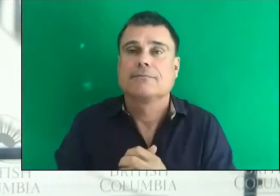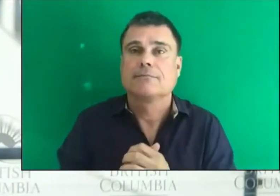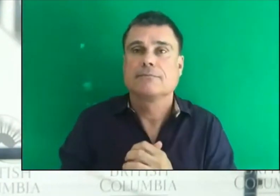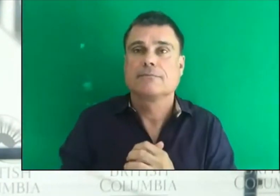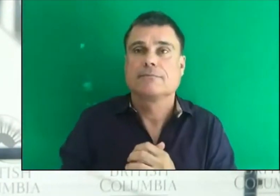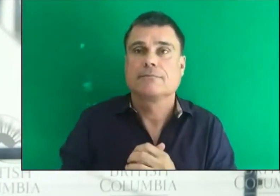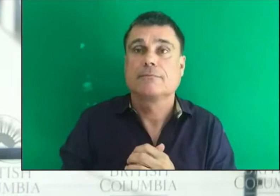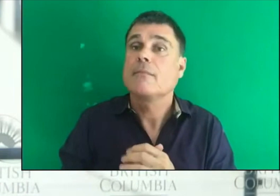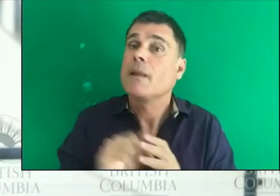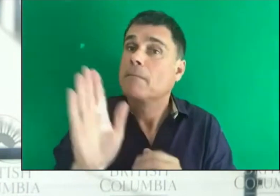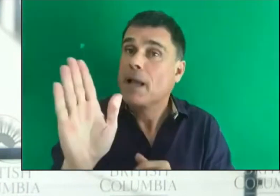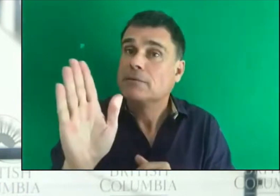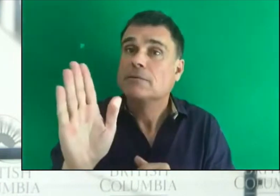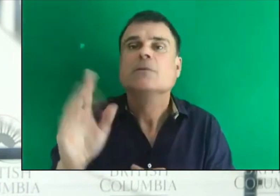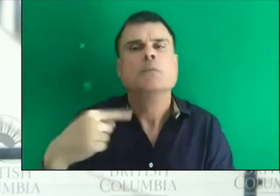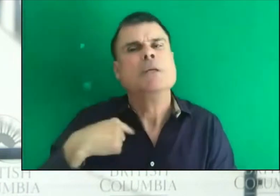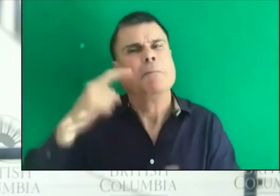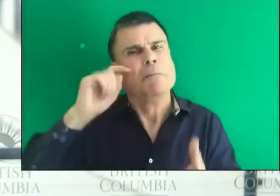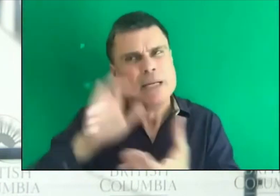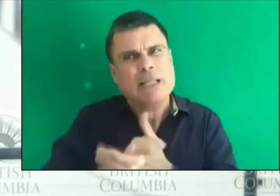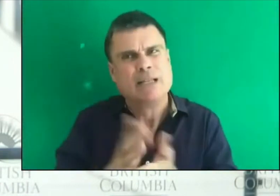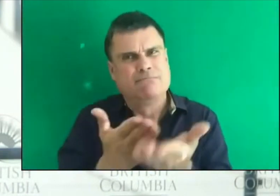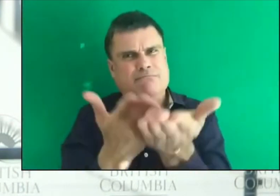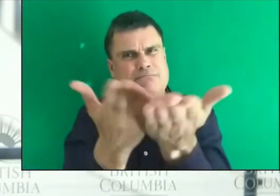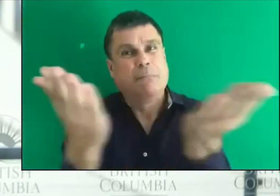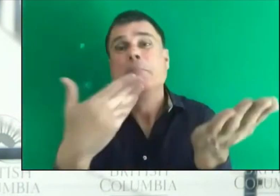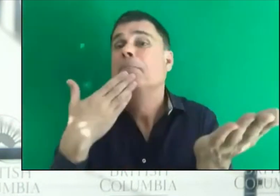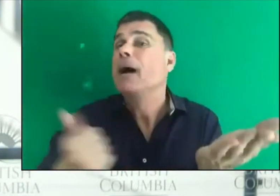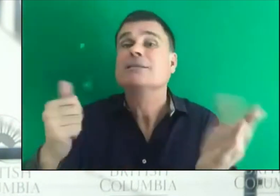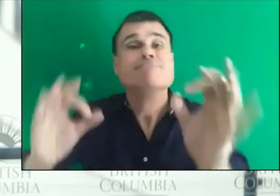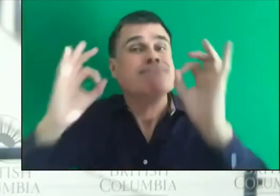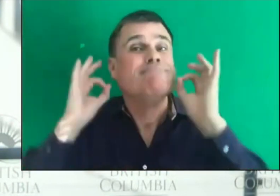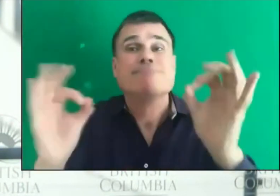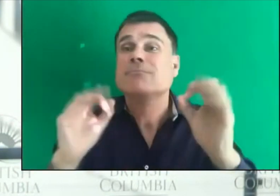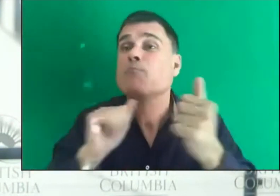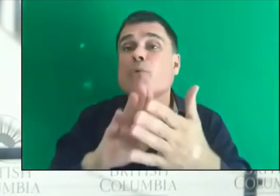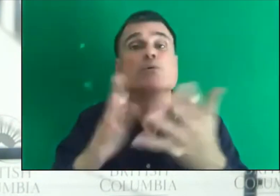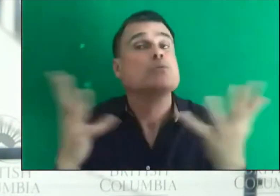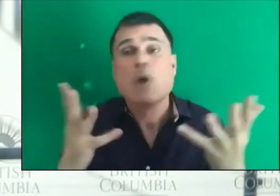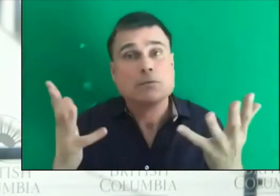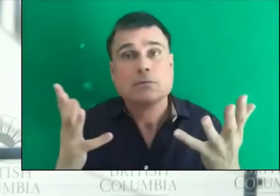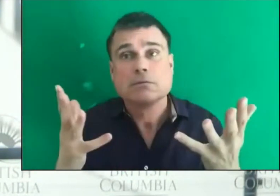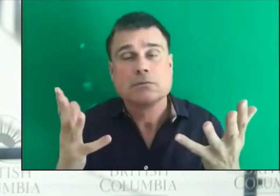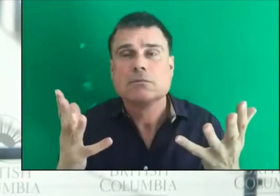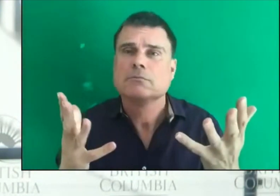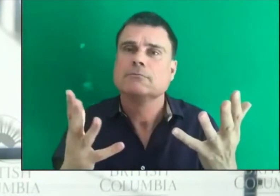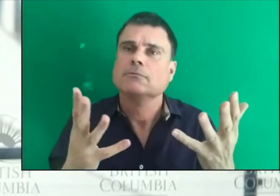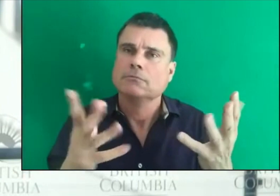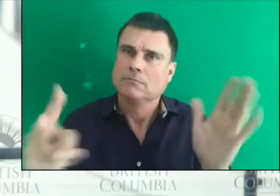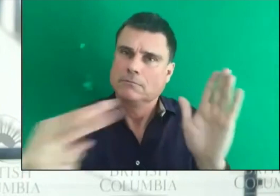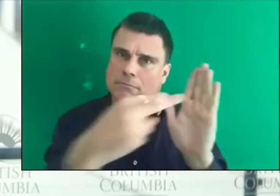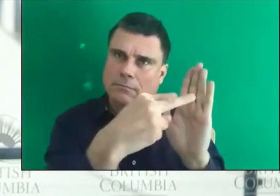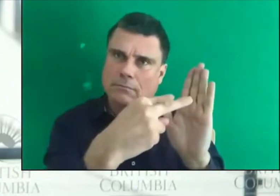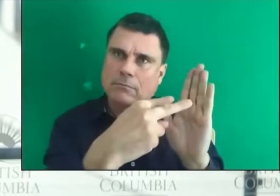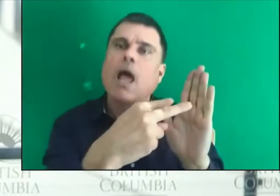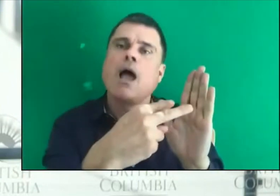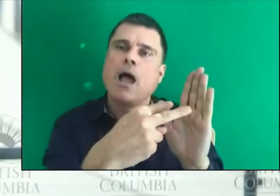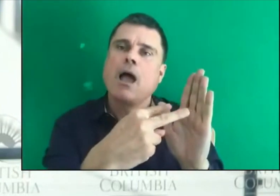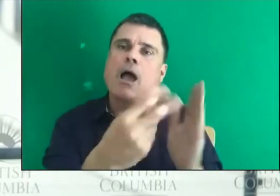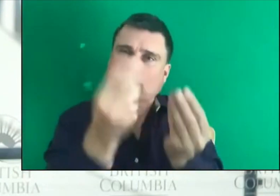the ability to enforce them through bylaw officers and police. But I don't believe that that is necessary. We